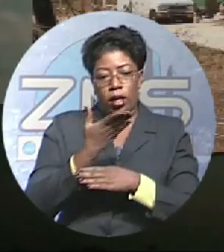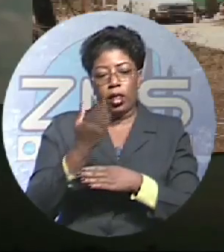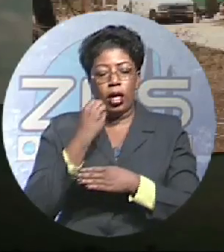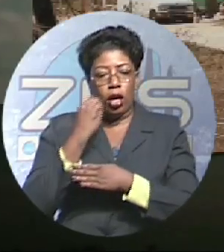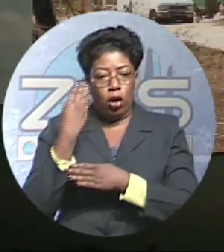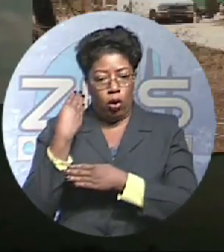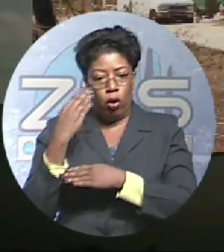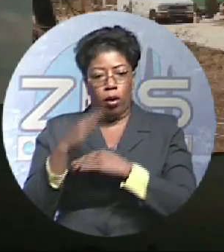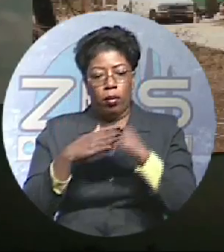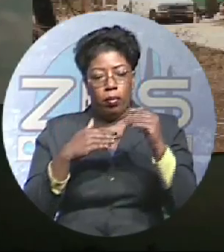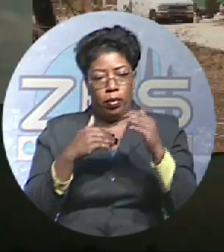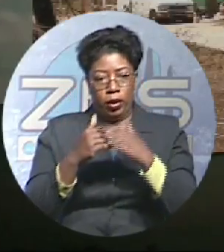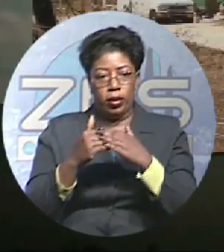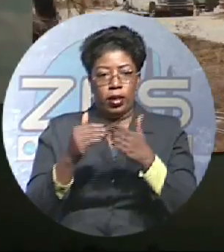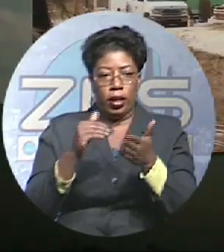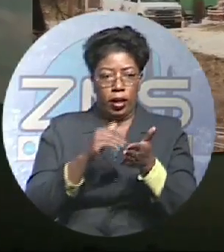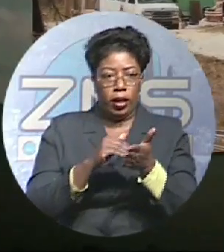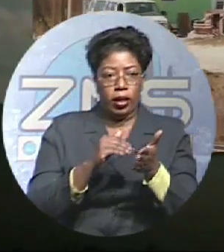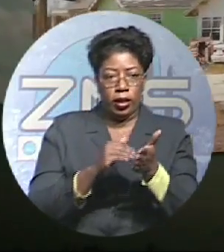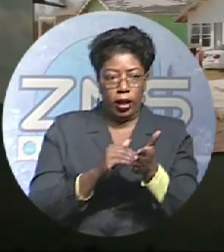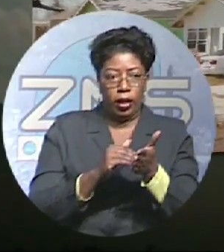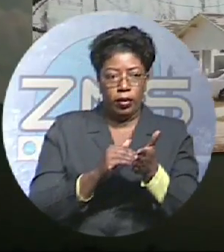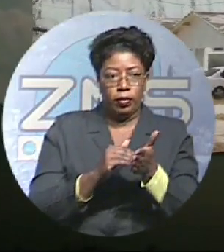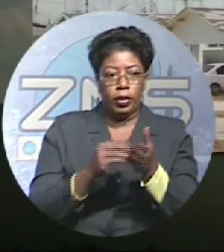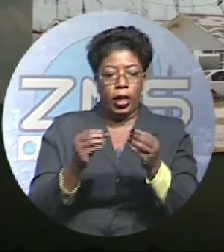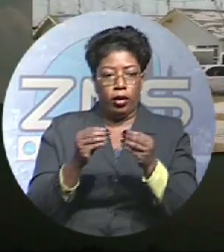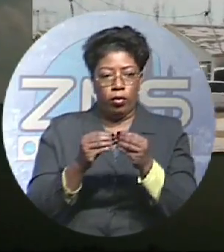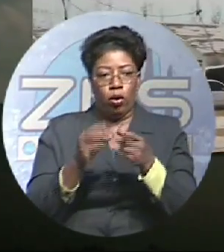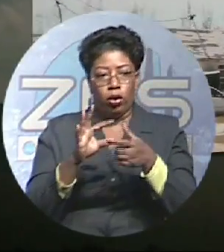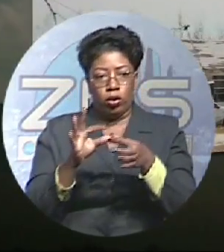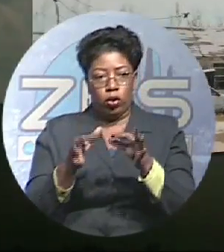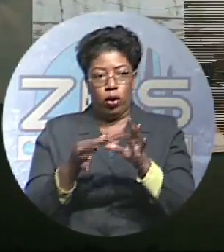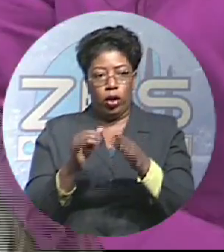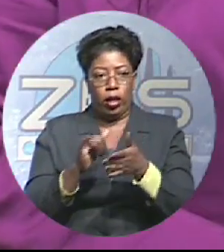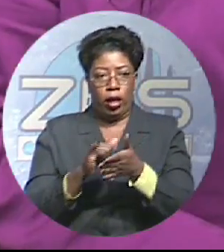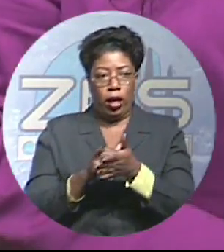homes built from the ground up. Janina Ferguson has more.